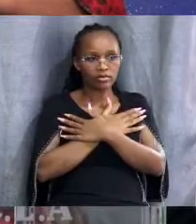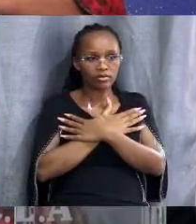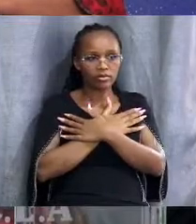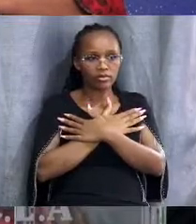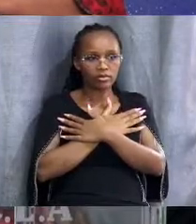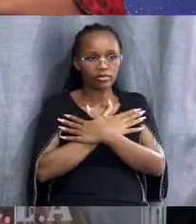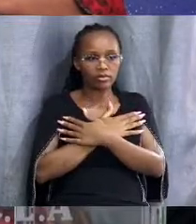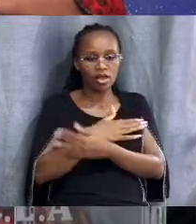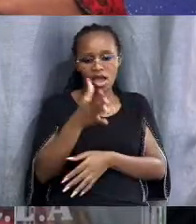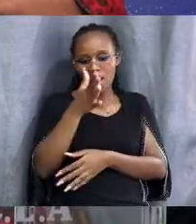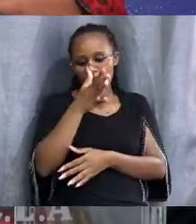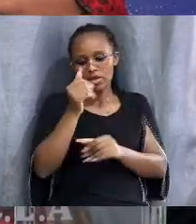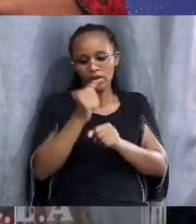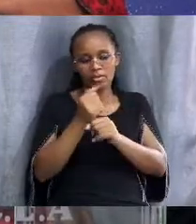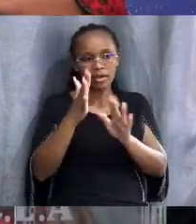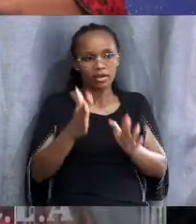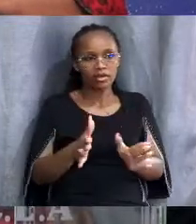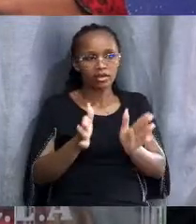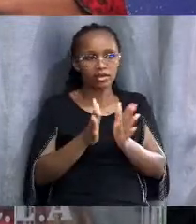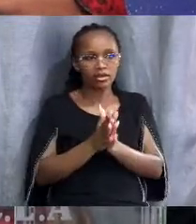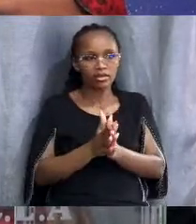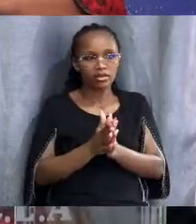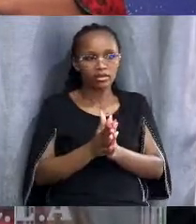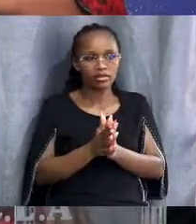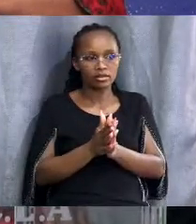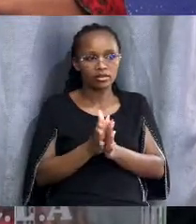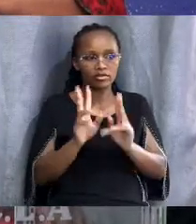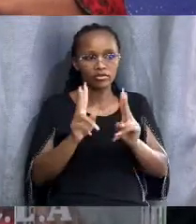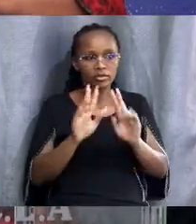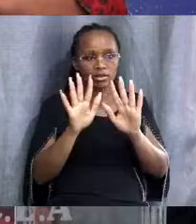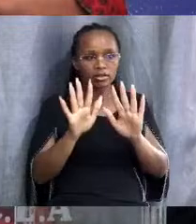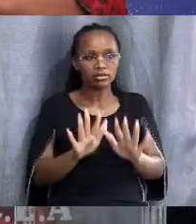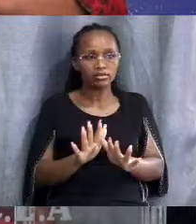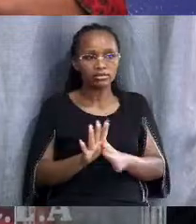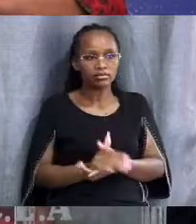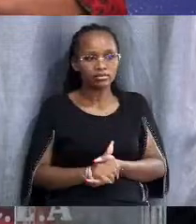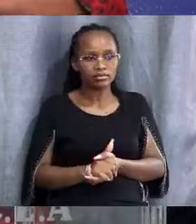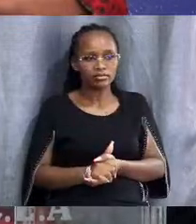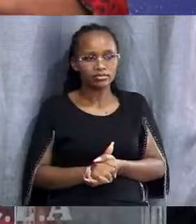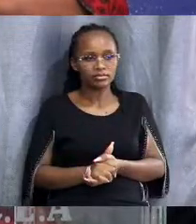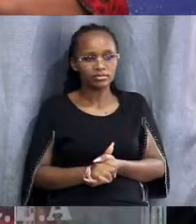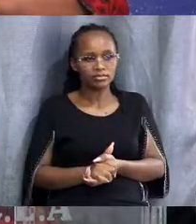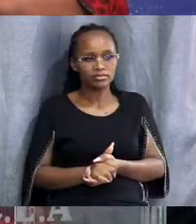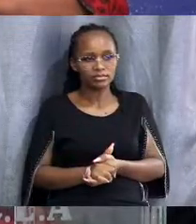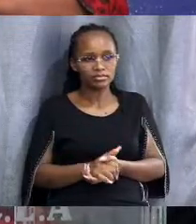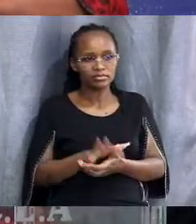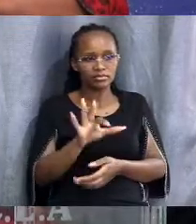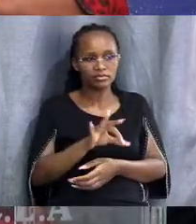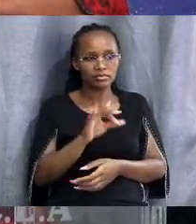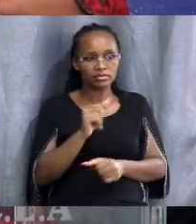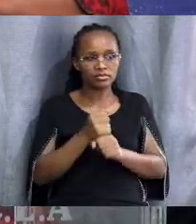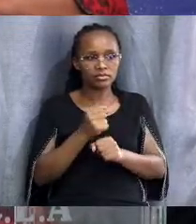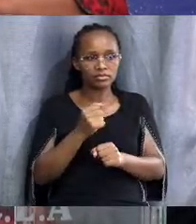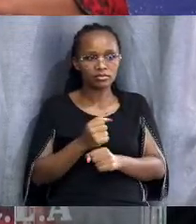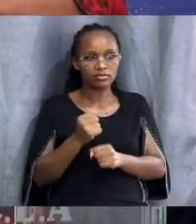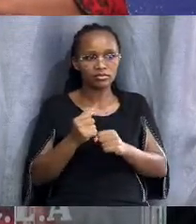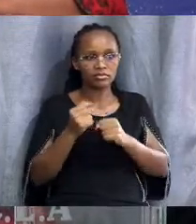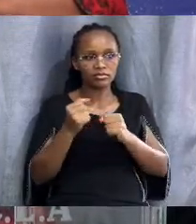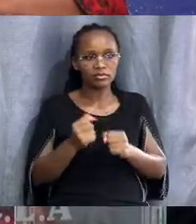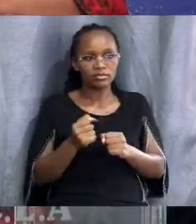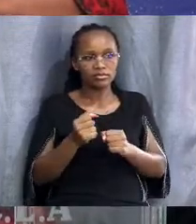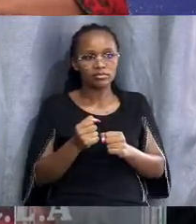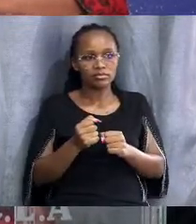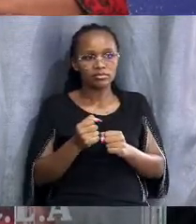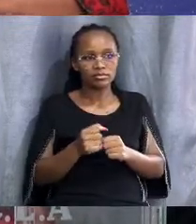advisor, joker, cameraman, and most importantly, my motivation. I promise to work hard so as to